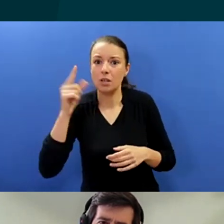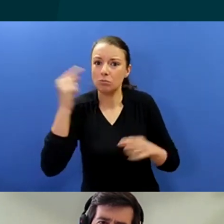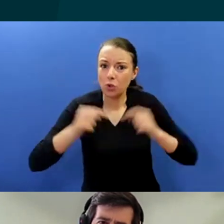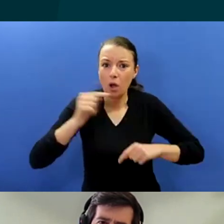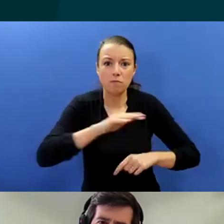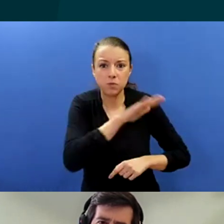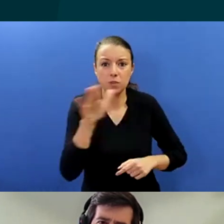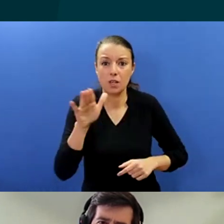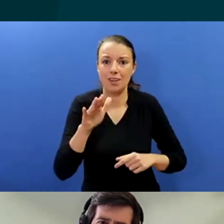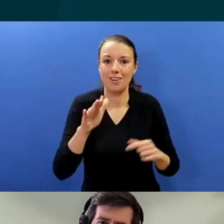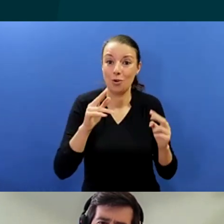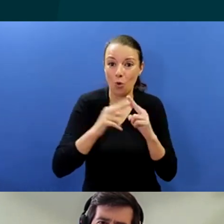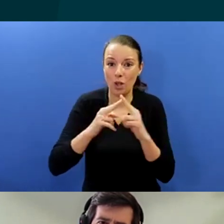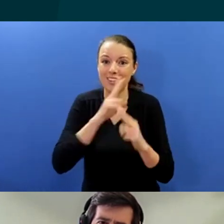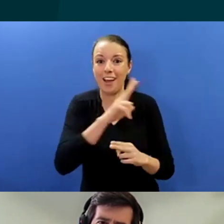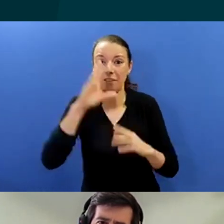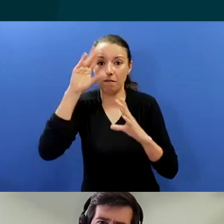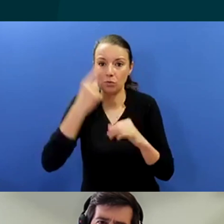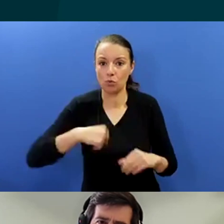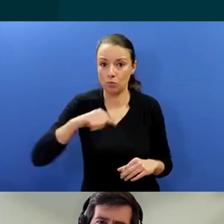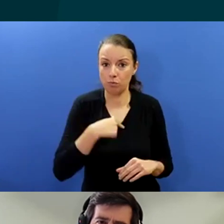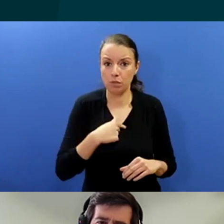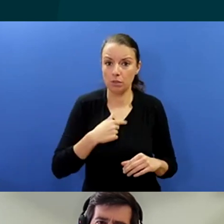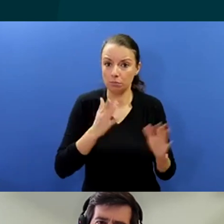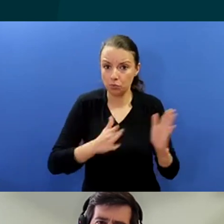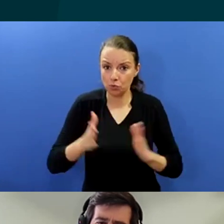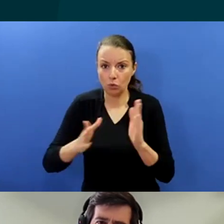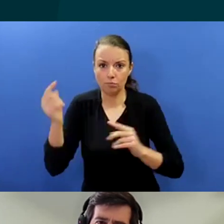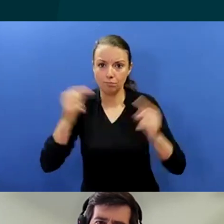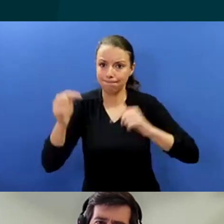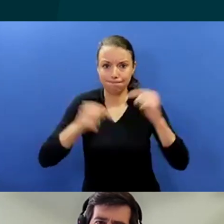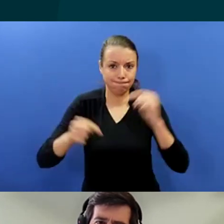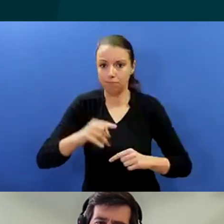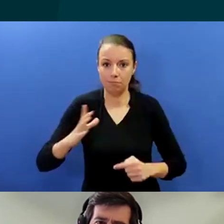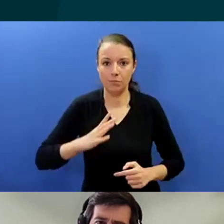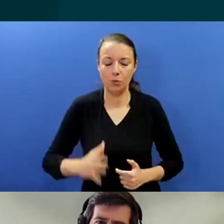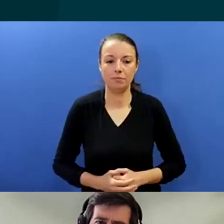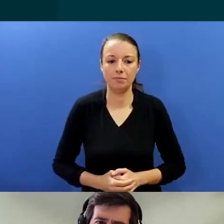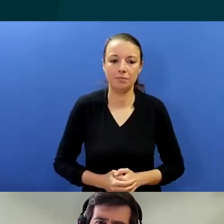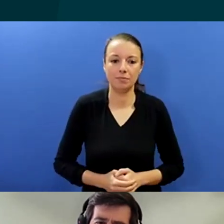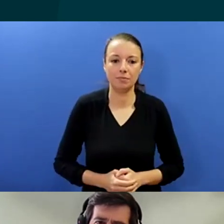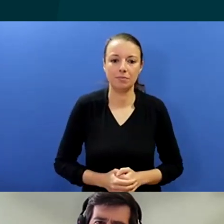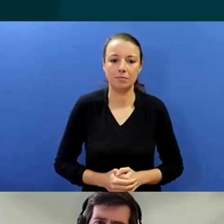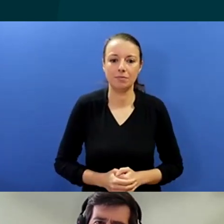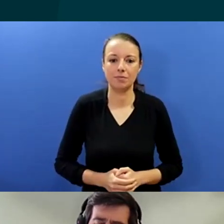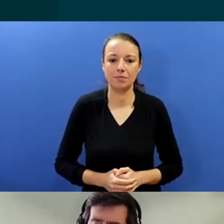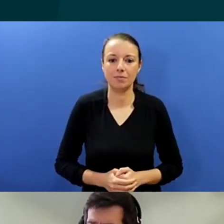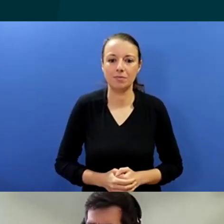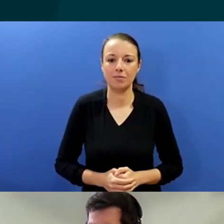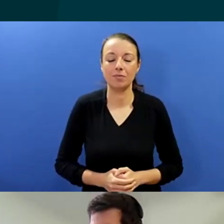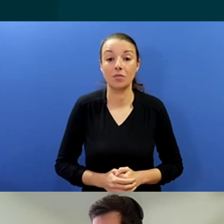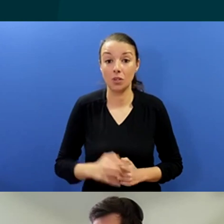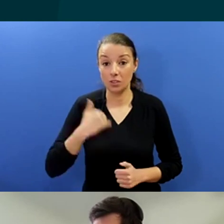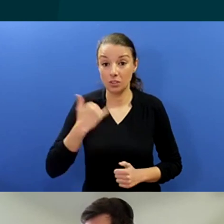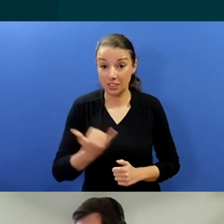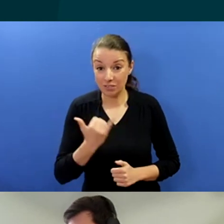We did 4 of them. Which is not a lot, but it already shows for a city of 25,000 people,